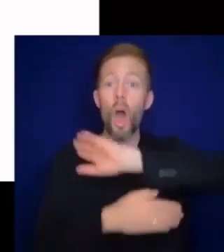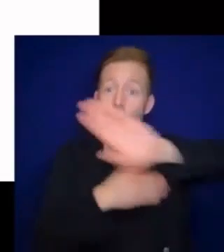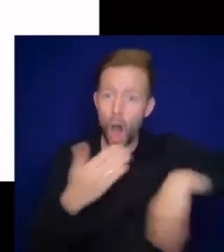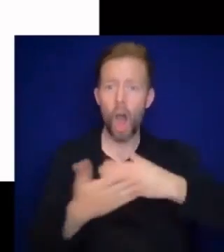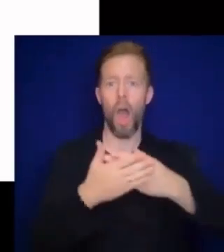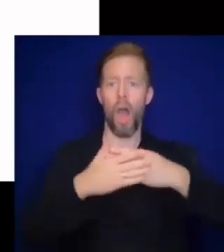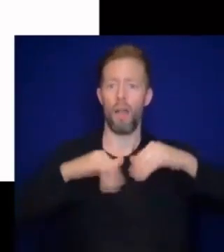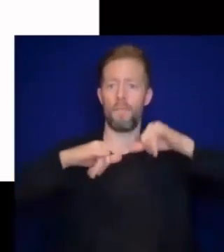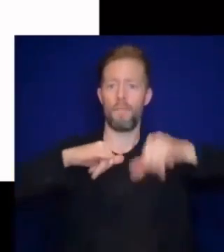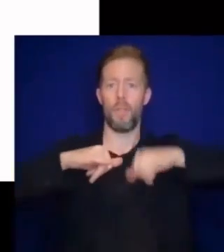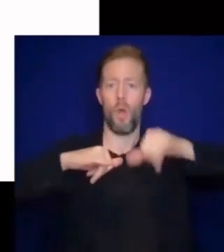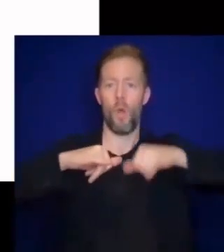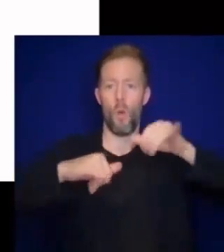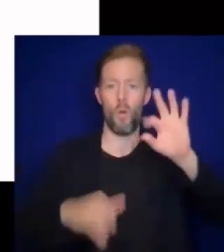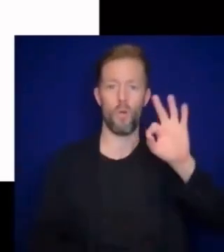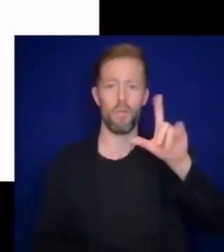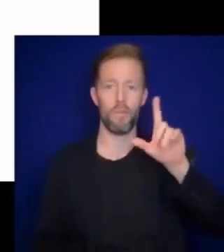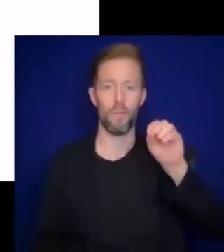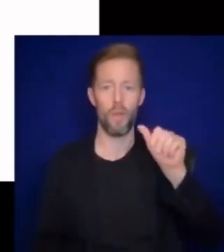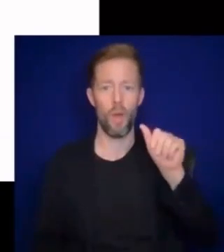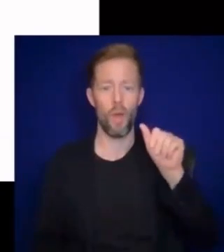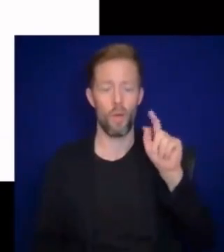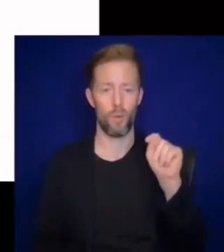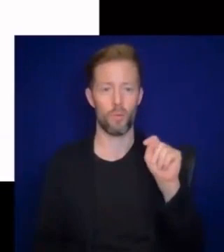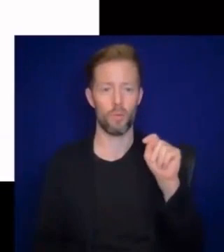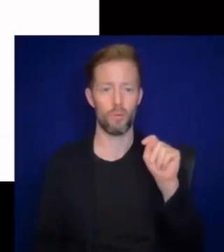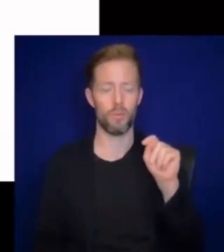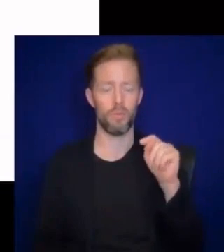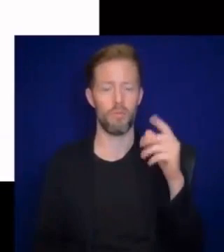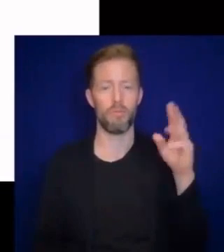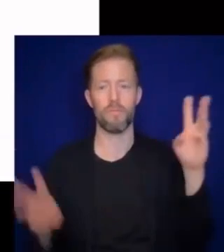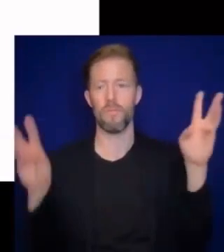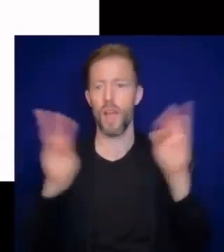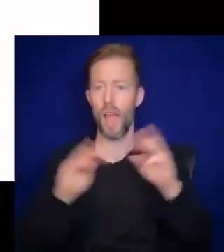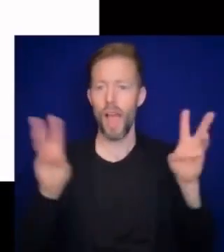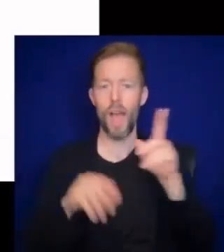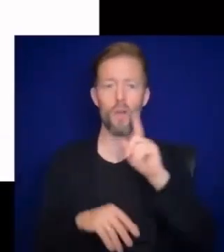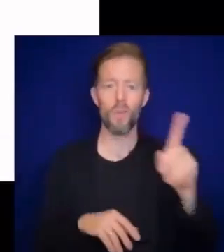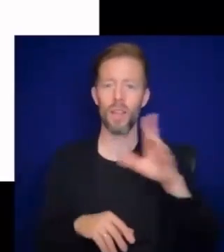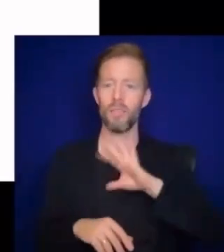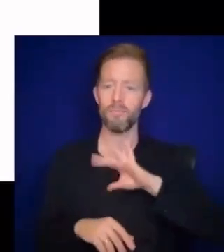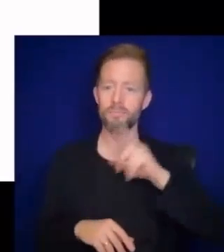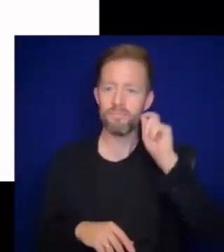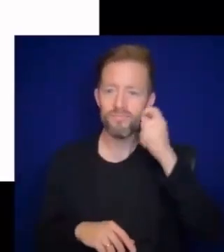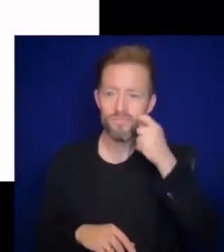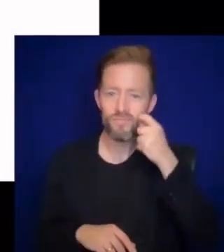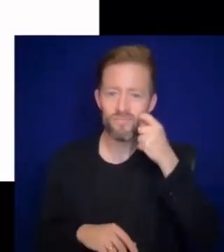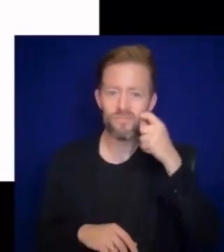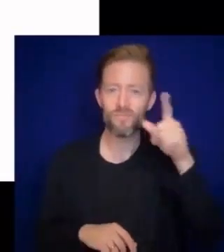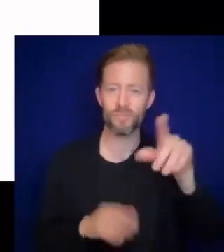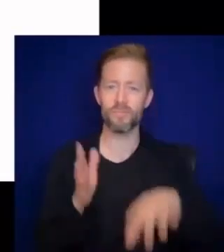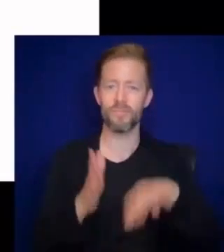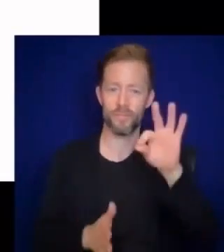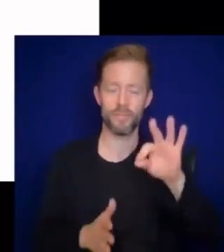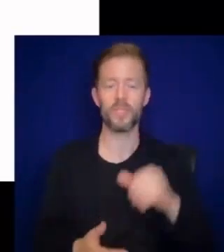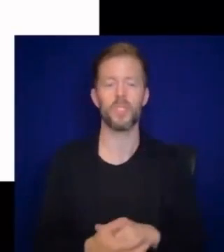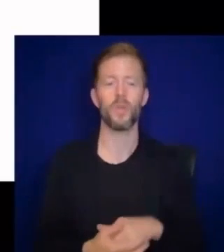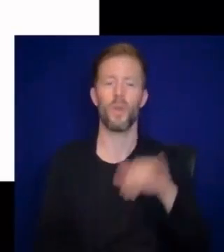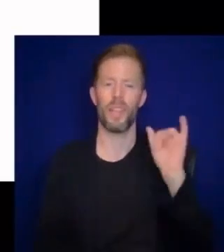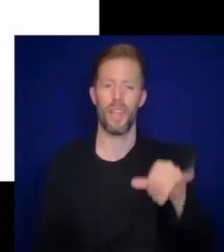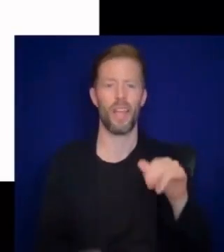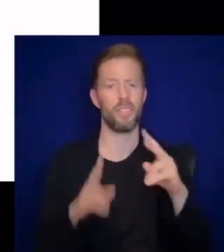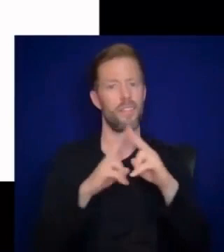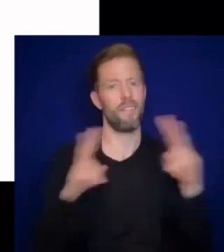All floated. What an amazing findings they had. So this